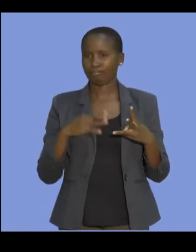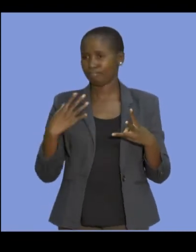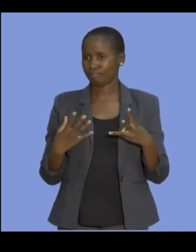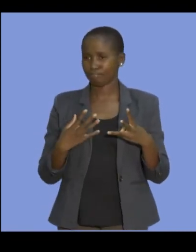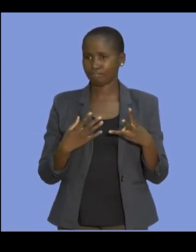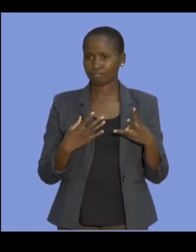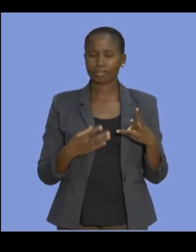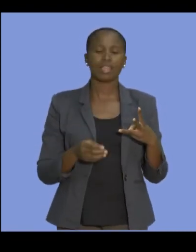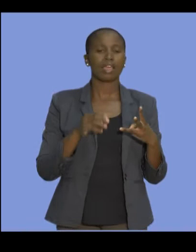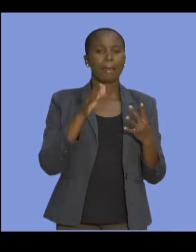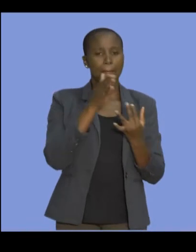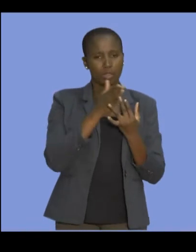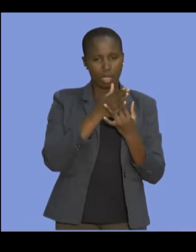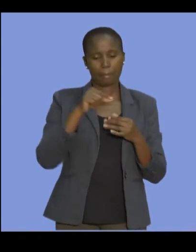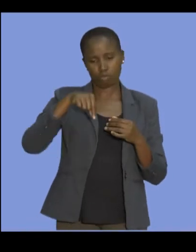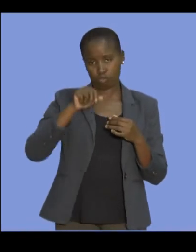Median, which is Q2.